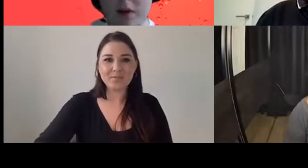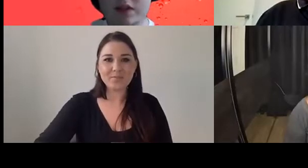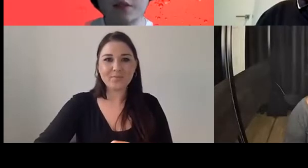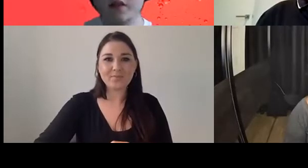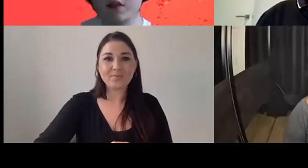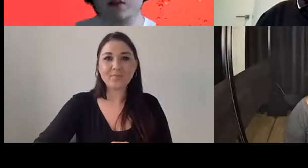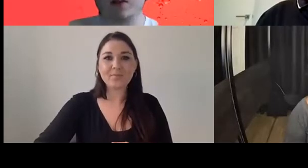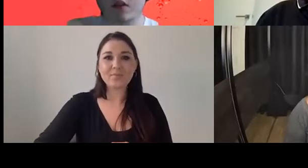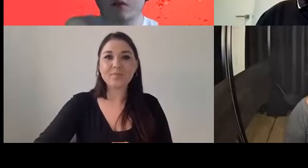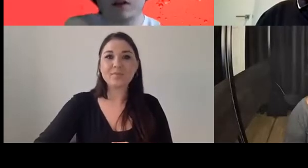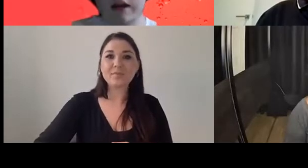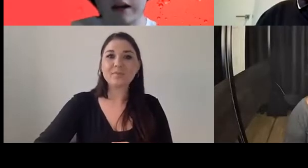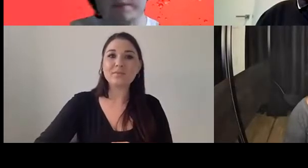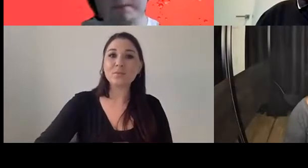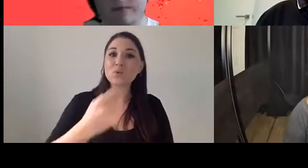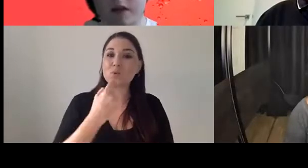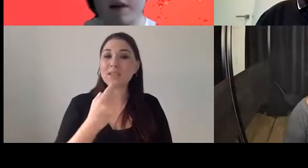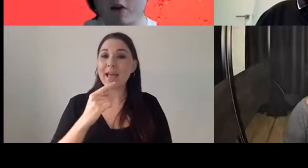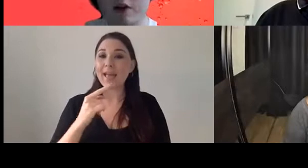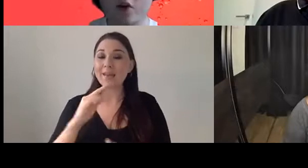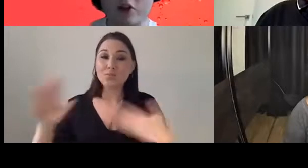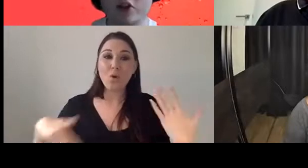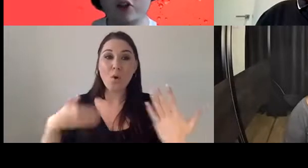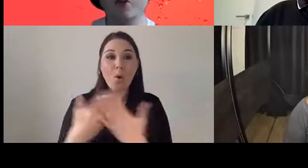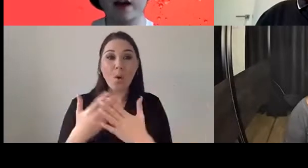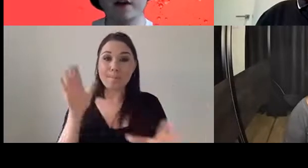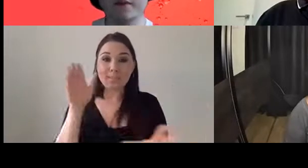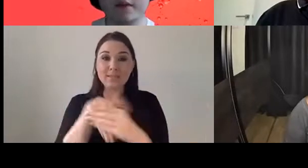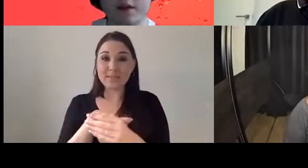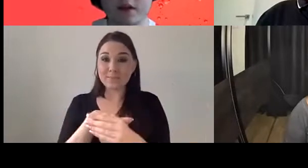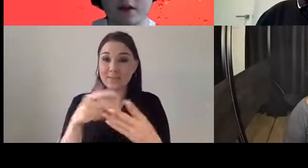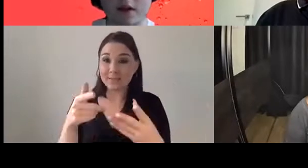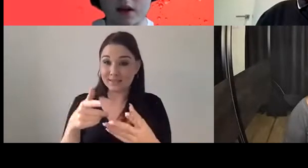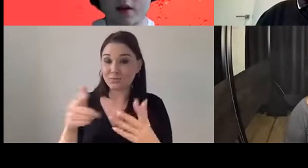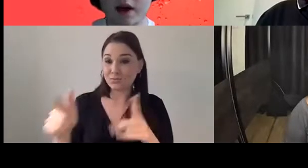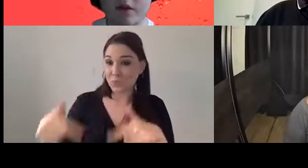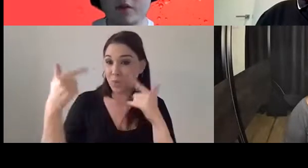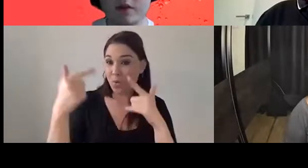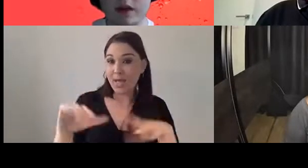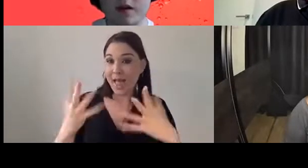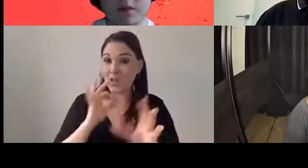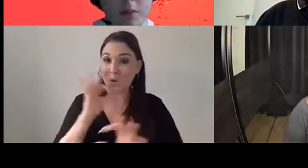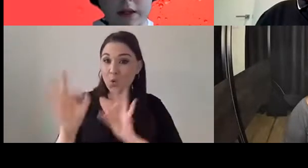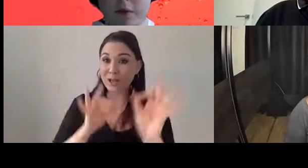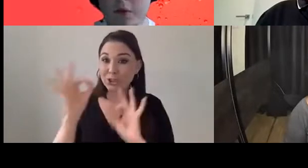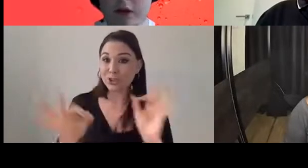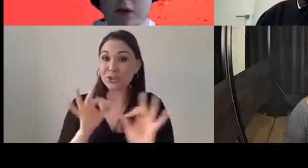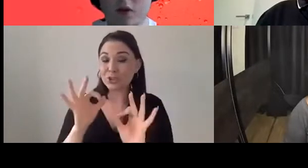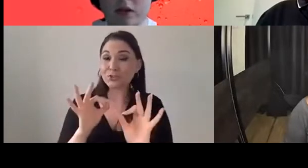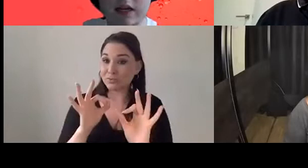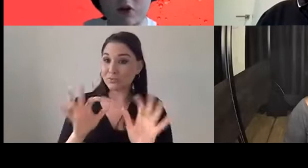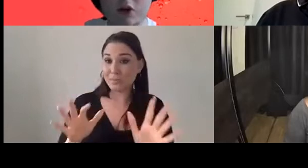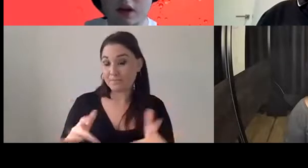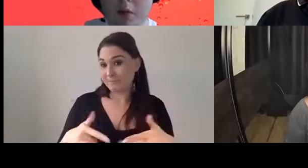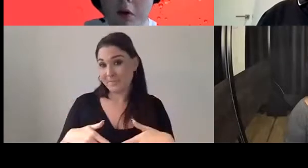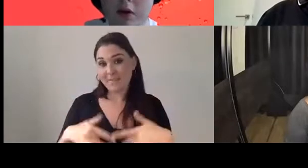all participants on this call, if there are any questions you do have for the panel, then please feel free to